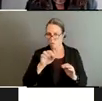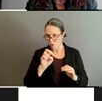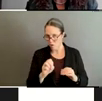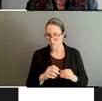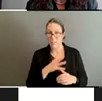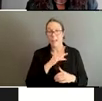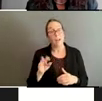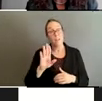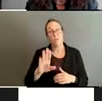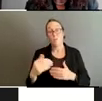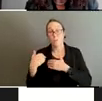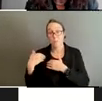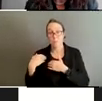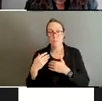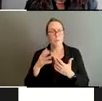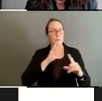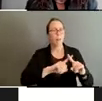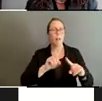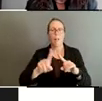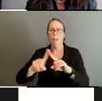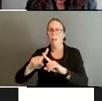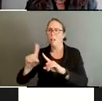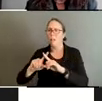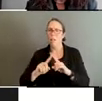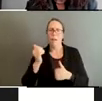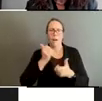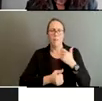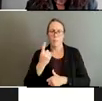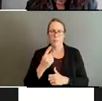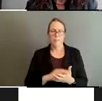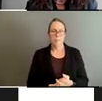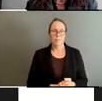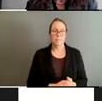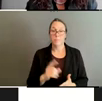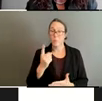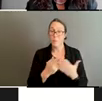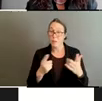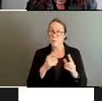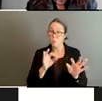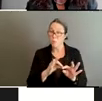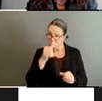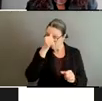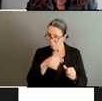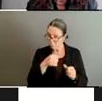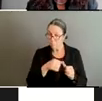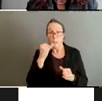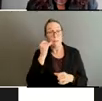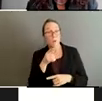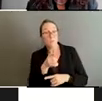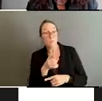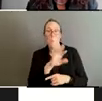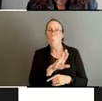said, that's going to look different for everybody. One thing to especially take into consideration is that if you or somebody